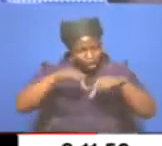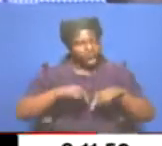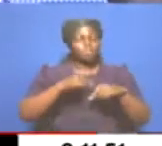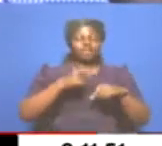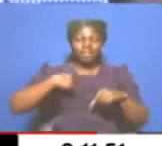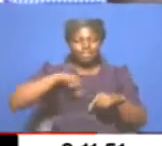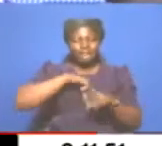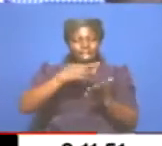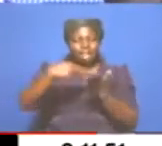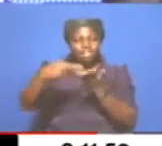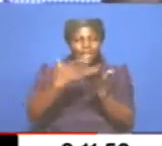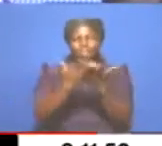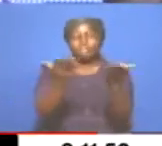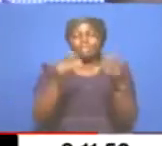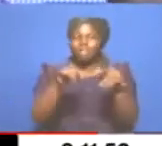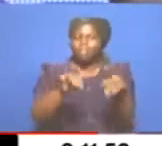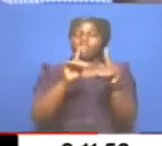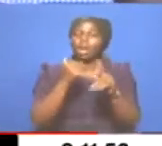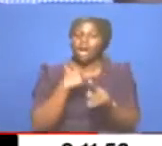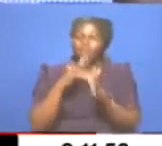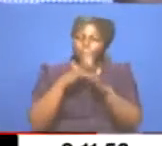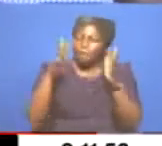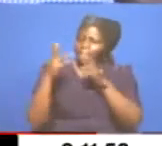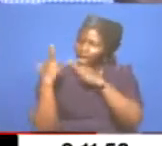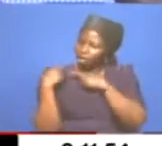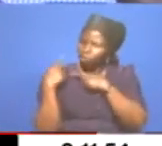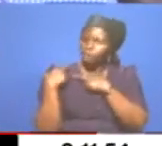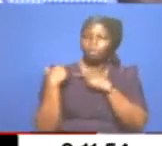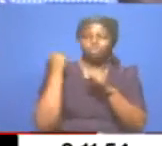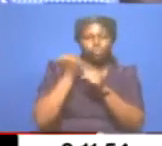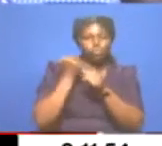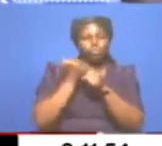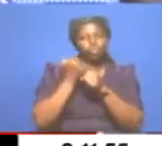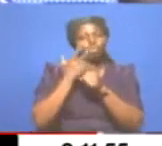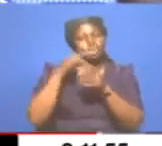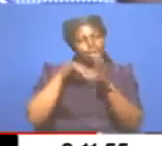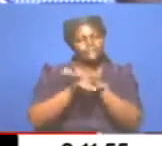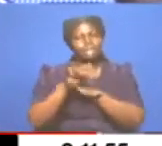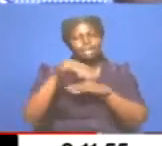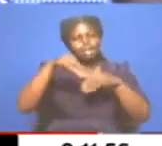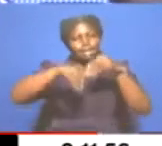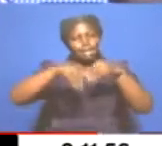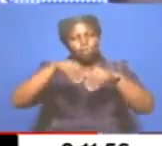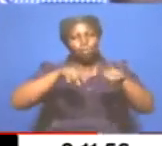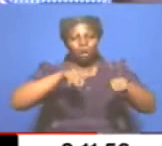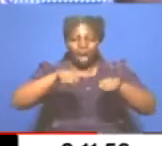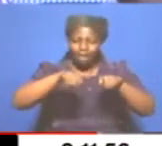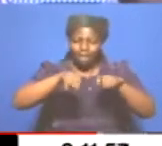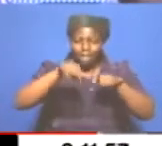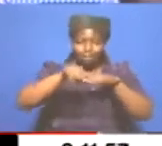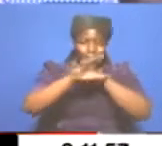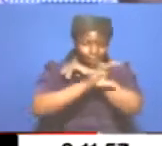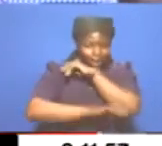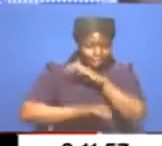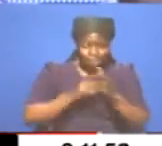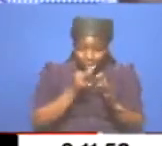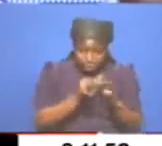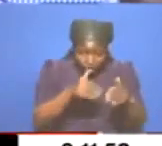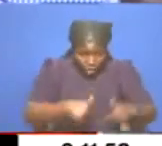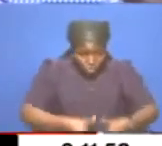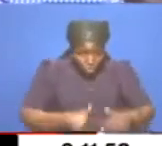to play in electoral governance in this country. And if they don't do